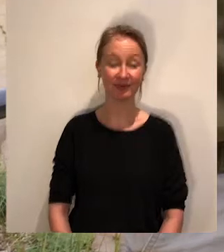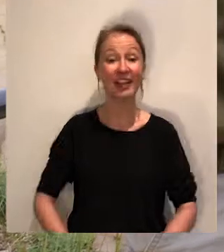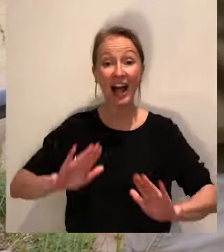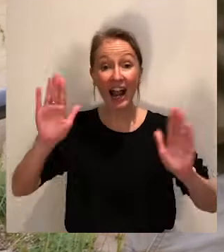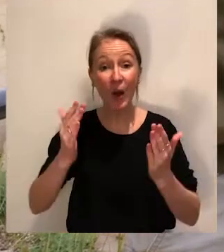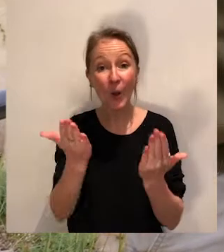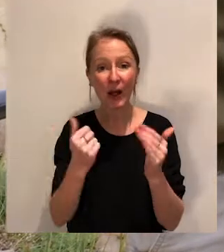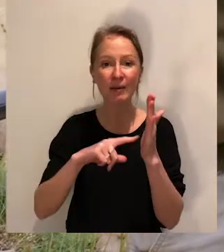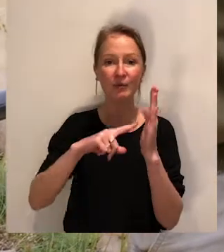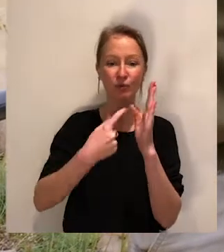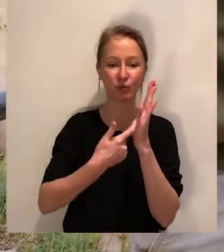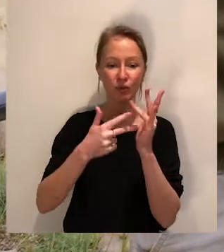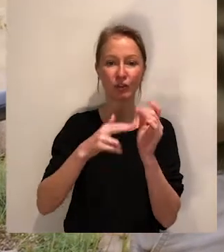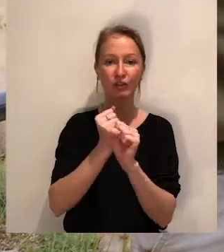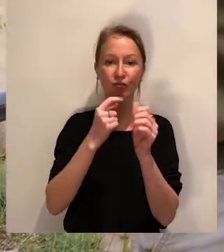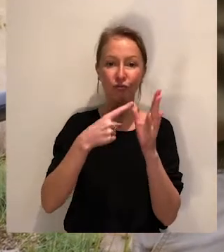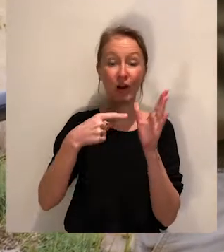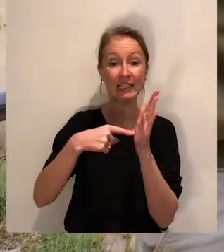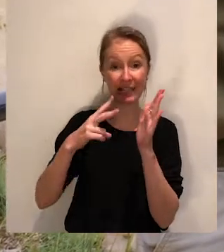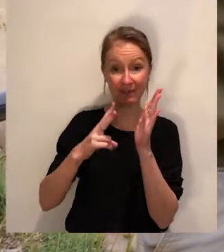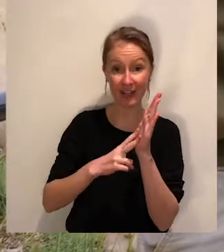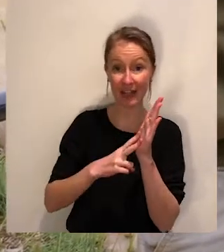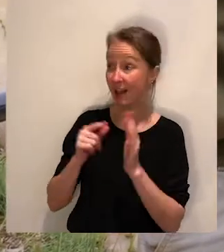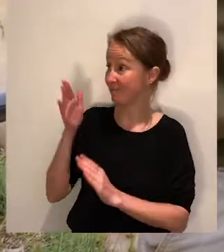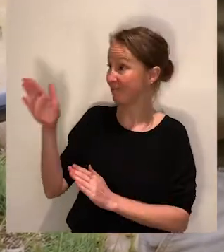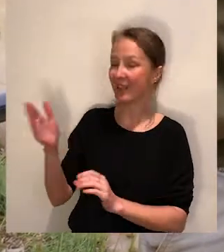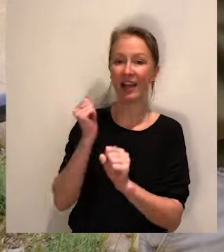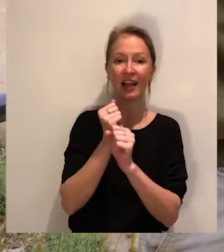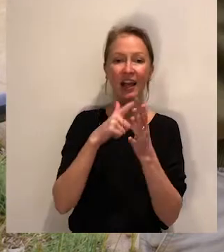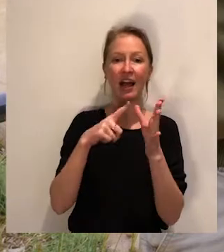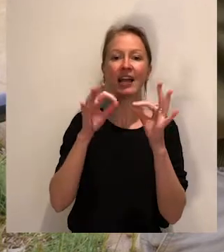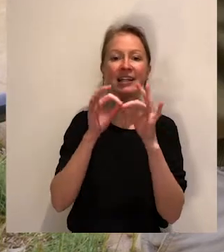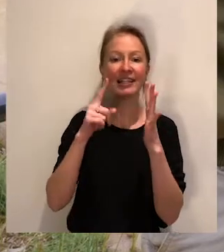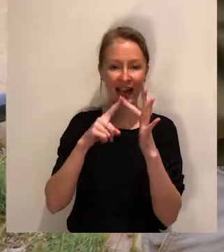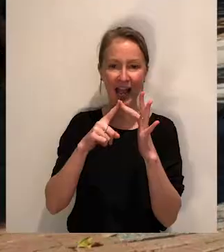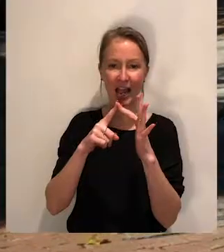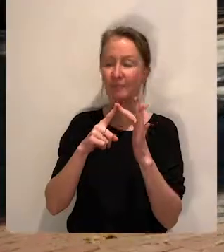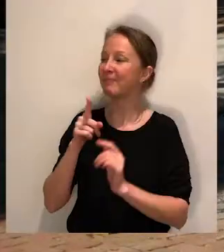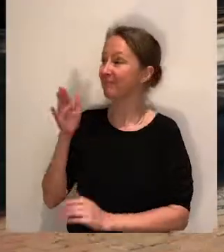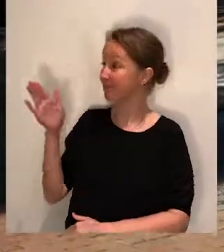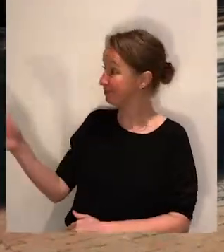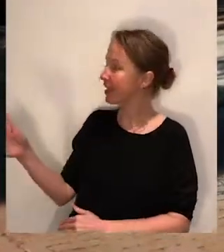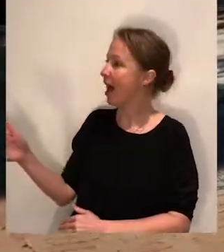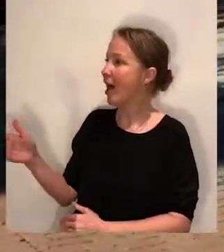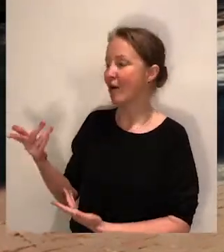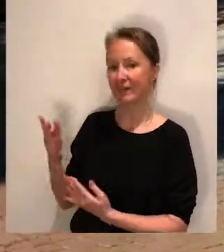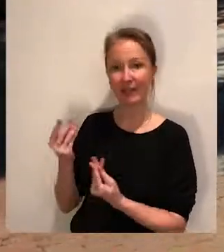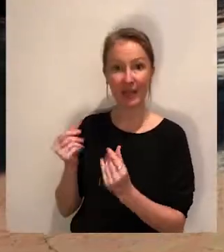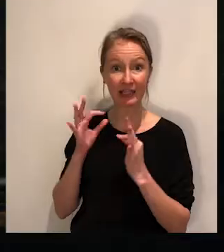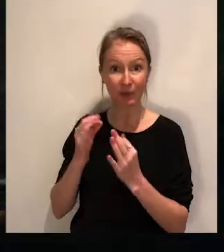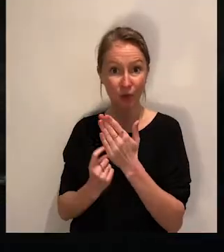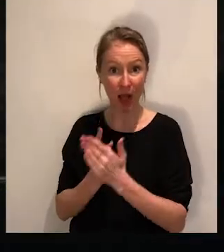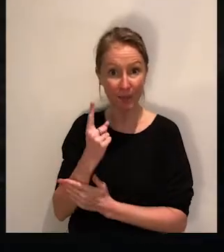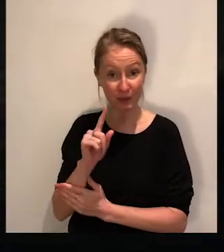Hi, welcome back to Taronga TV. I'm with Gabe and he is the Unit Supervisor of Ungulates here at Taronga Zoo in Sydney. Gabe, something very special happened